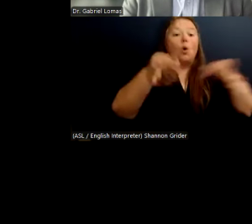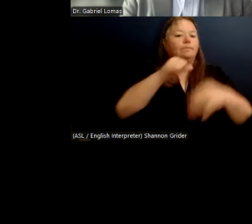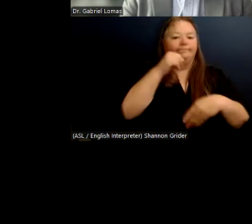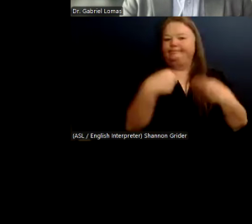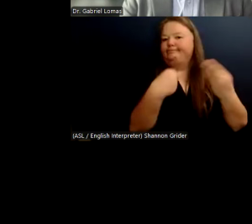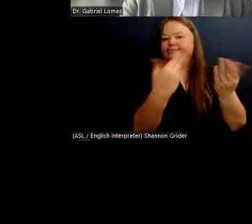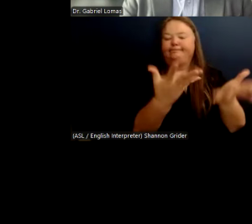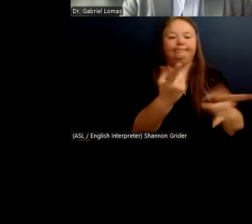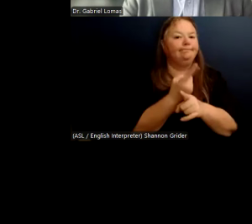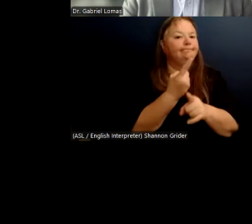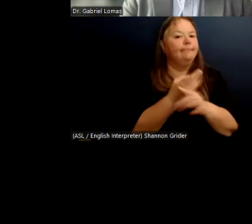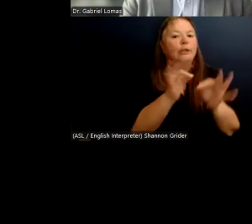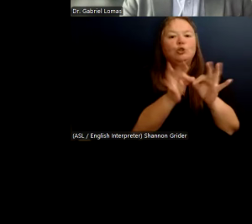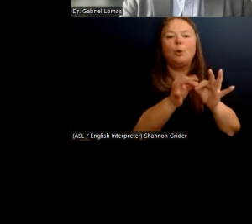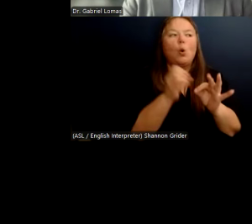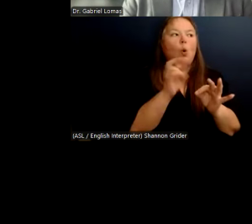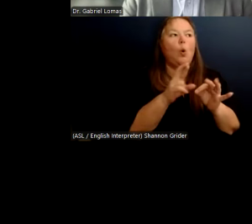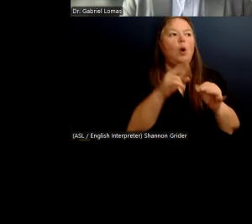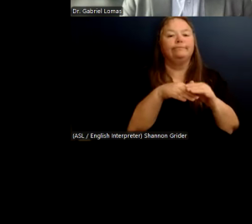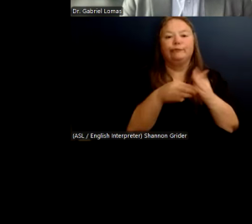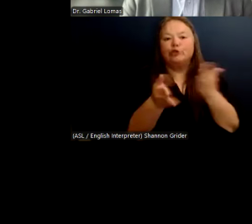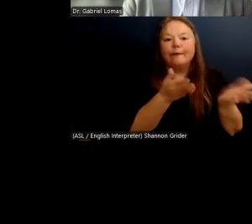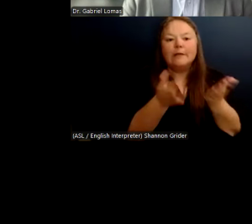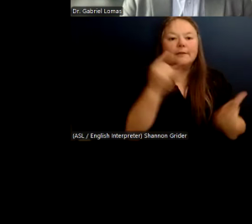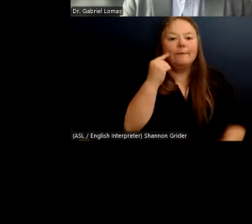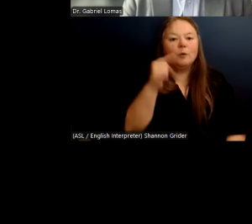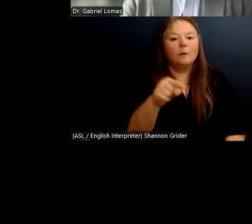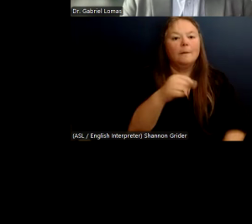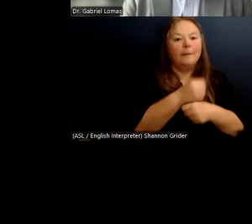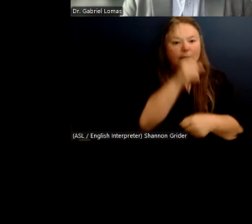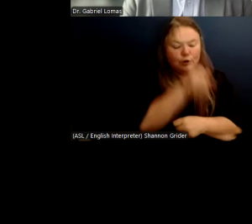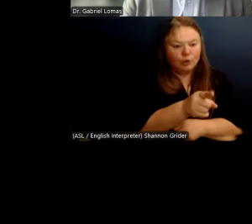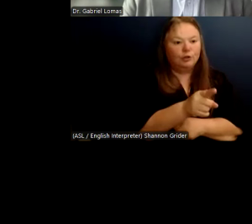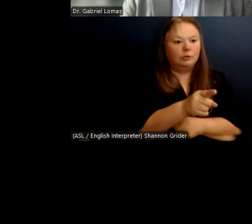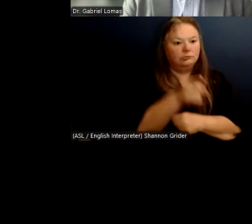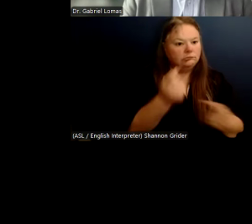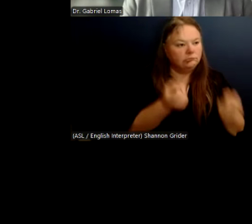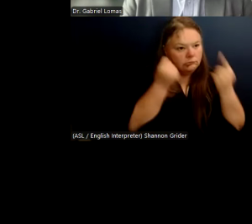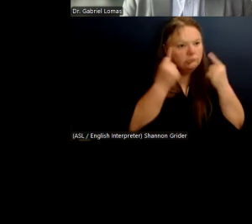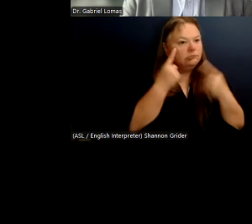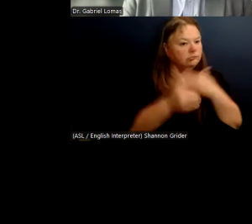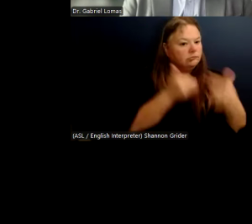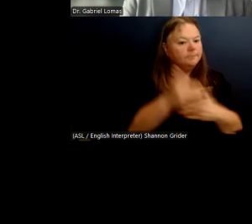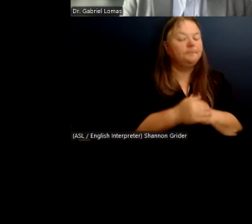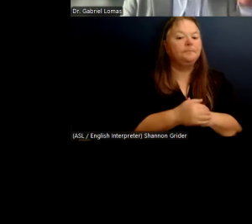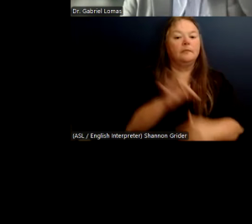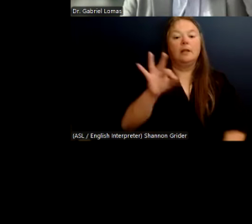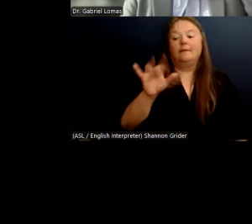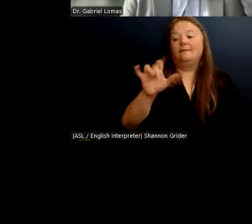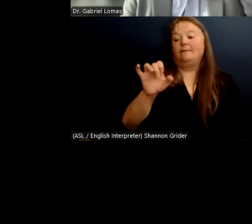him an interpreter or adequate service to make sure he could understand the proceedings. He was provided with